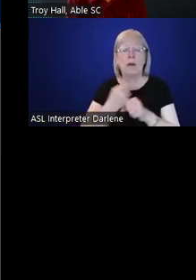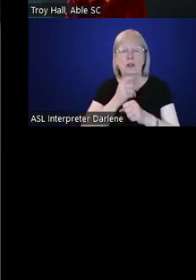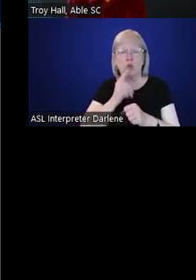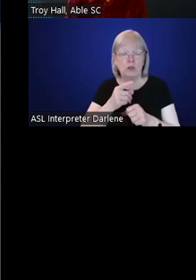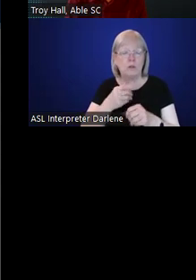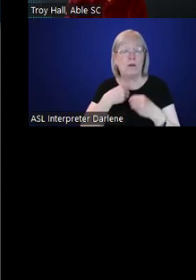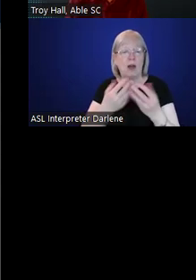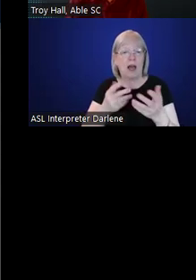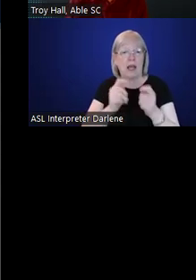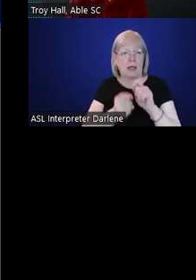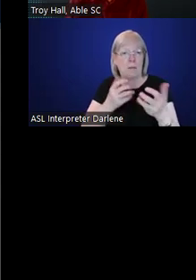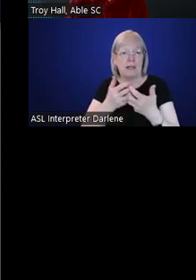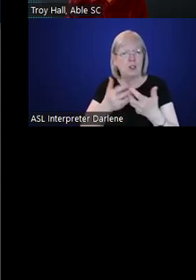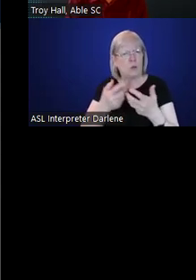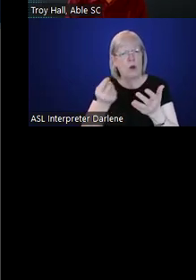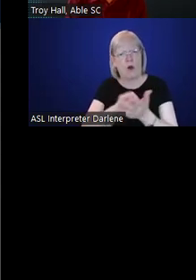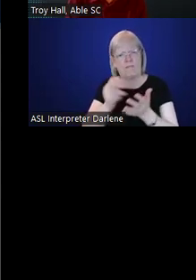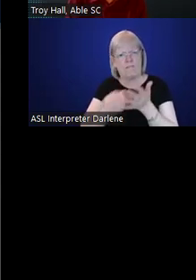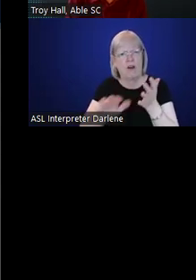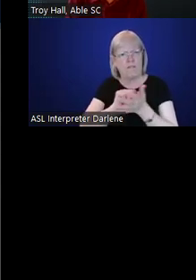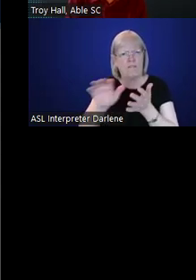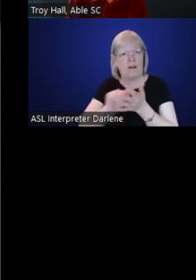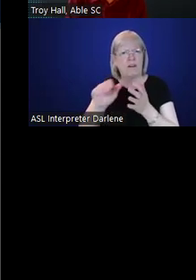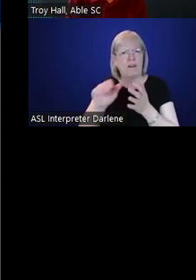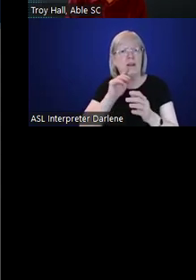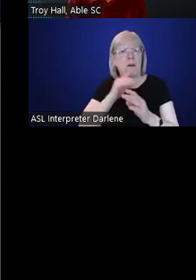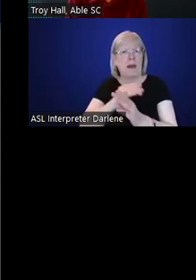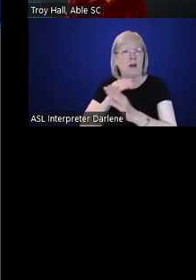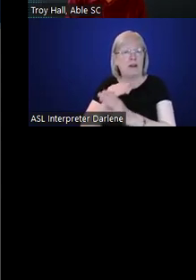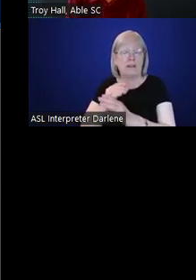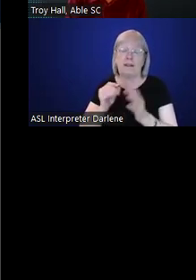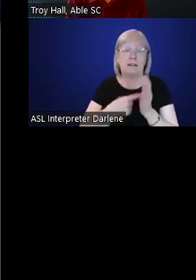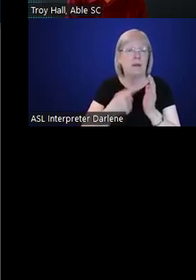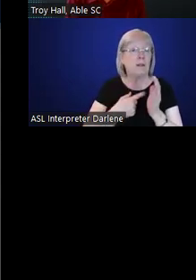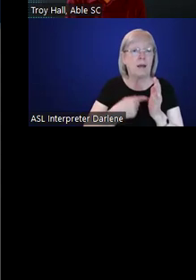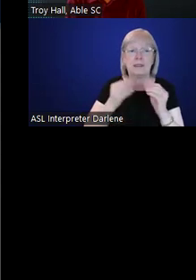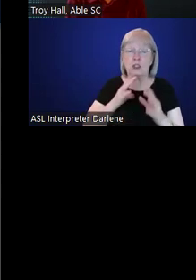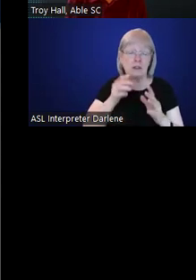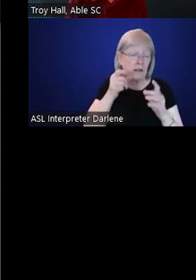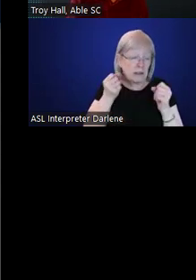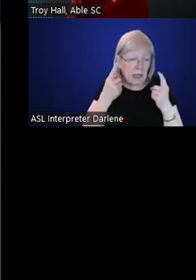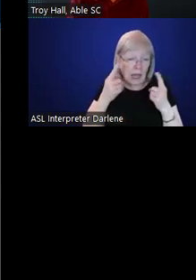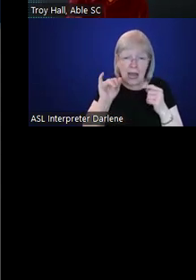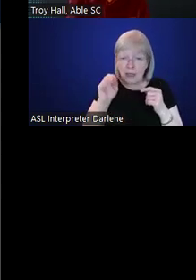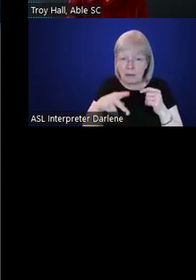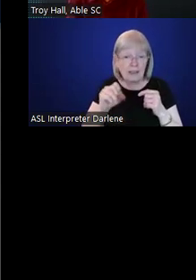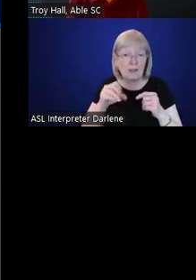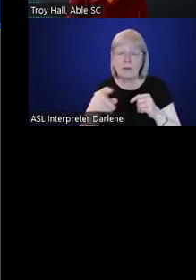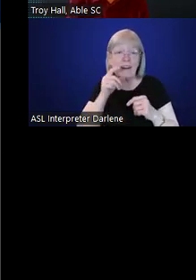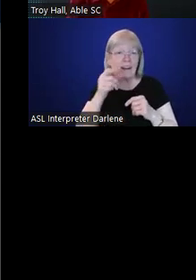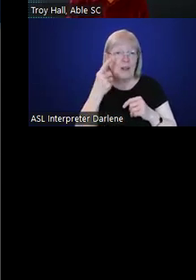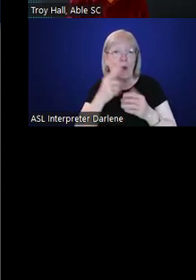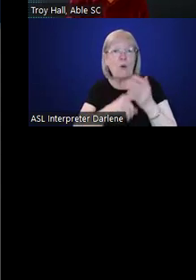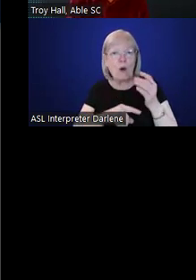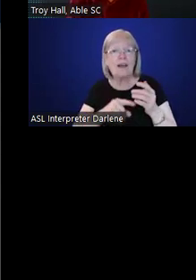barriers, which can look like sometimes accommodations aren't honored, right? Teachers don't fully understand the difference between a preference and an